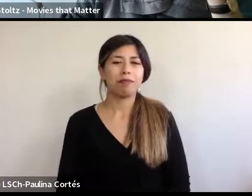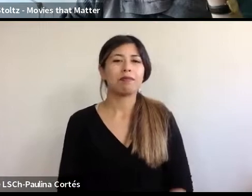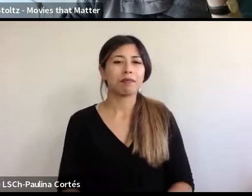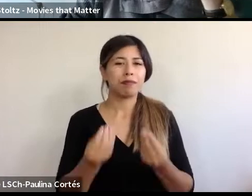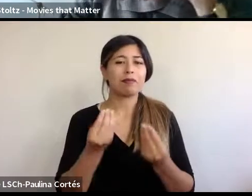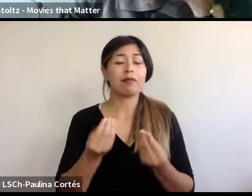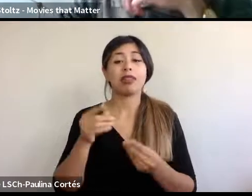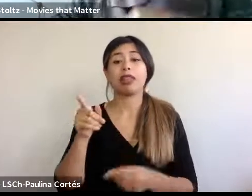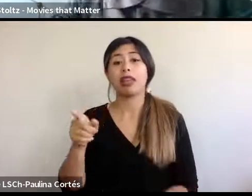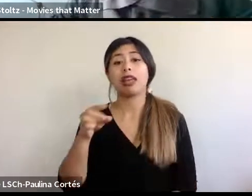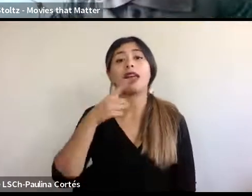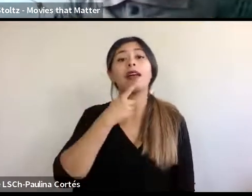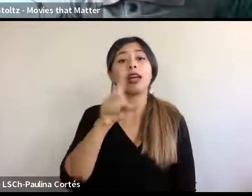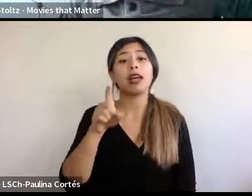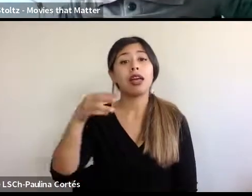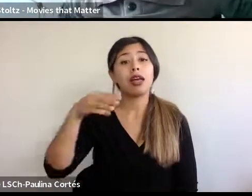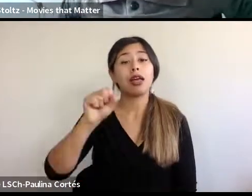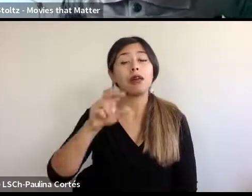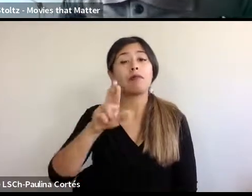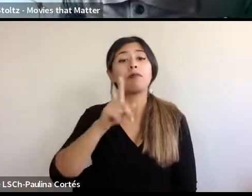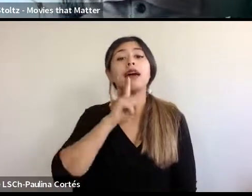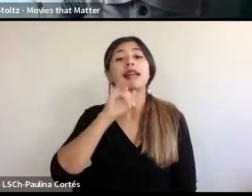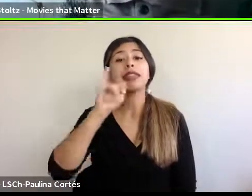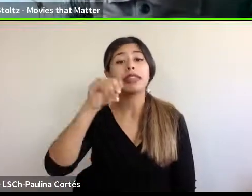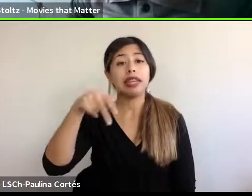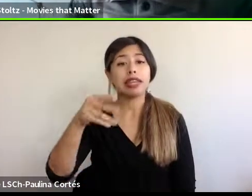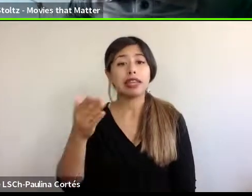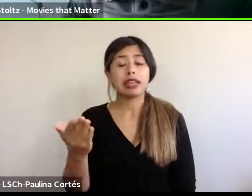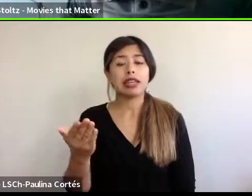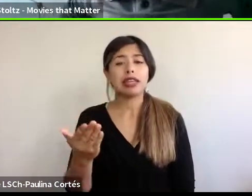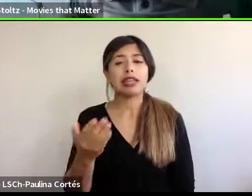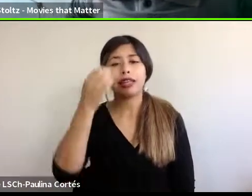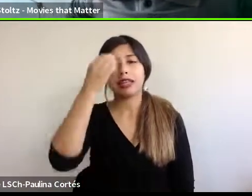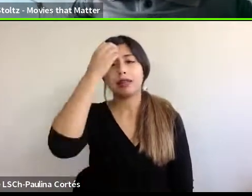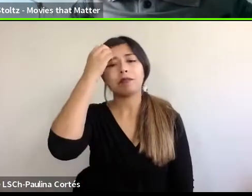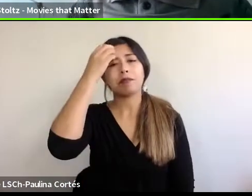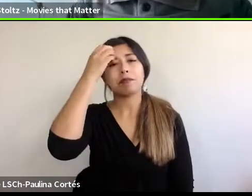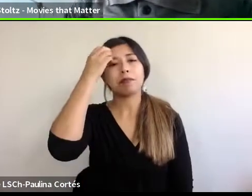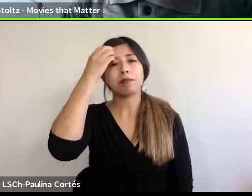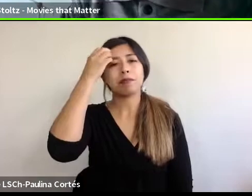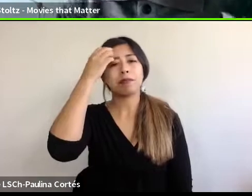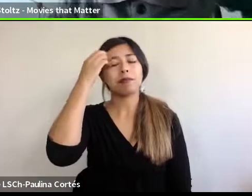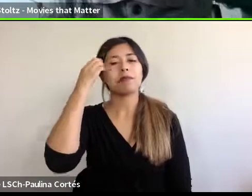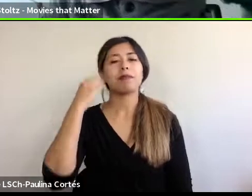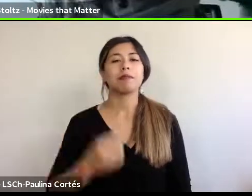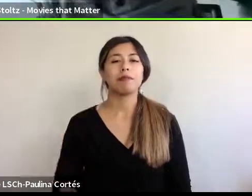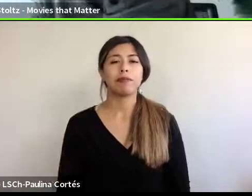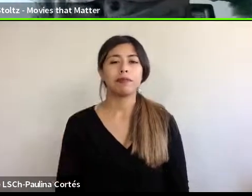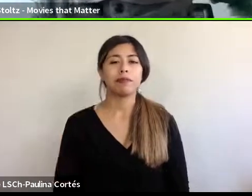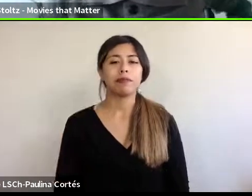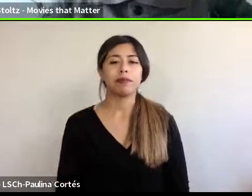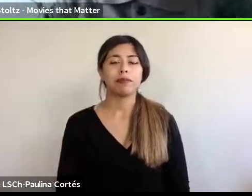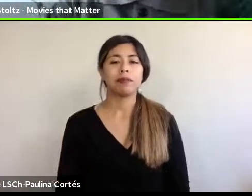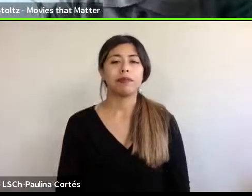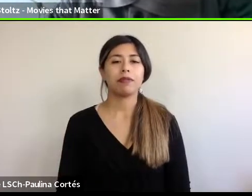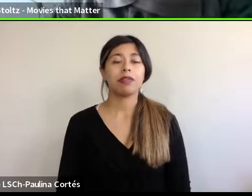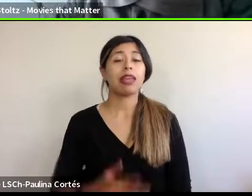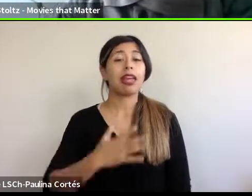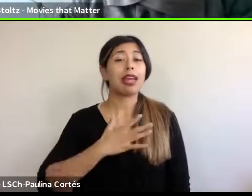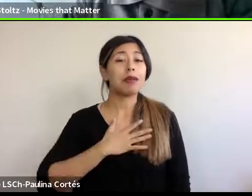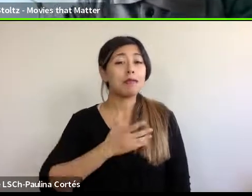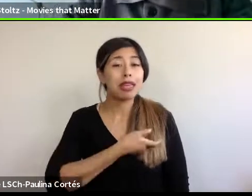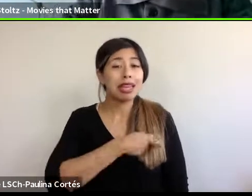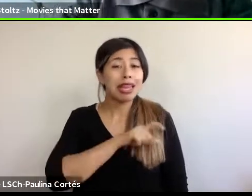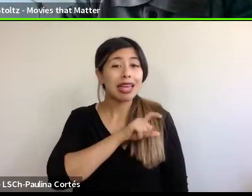Martin, ¿tú tienes alguna...? Sure. I have to say that my Spanish is very rusty, so you have to translate some of the questions